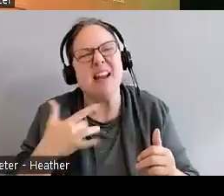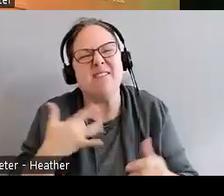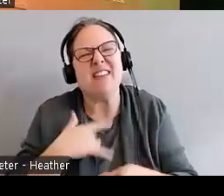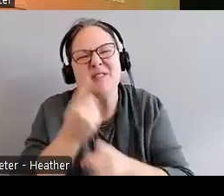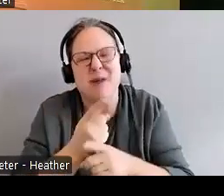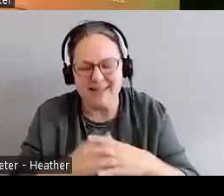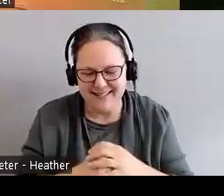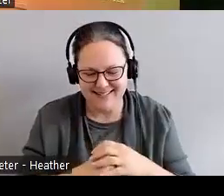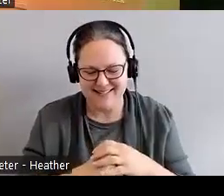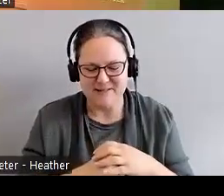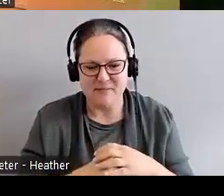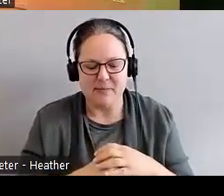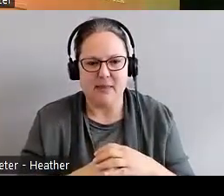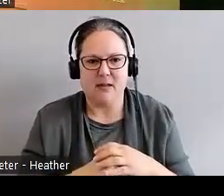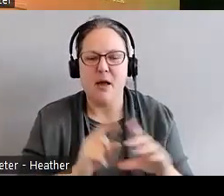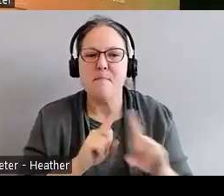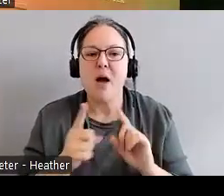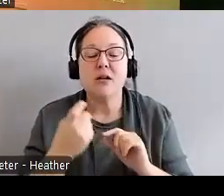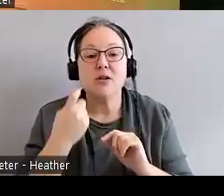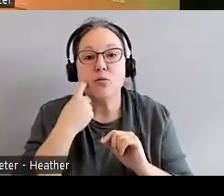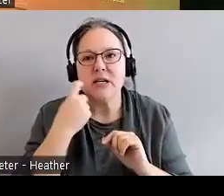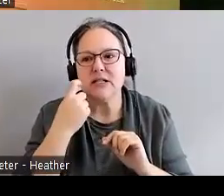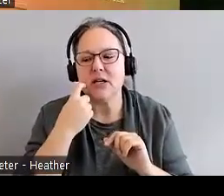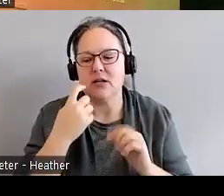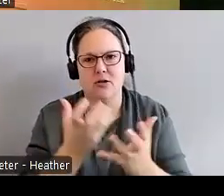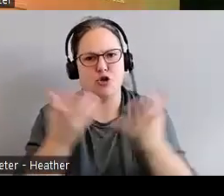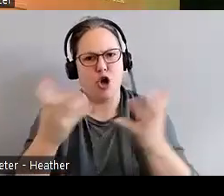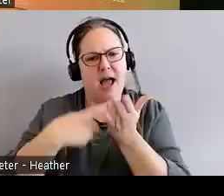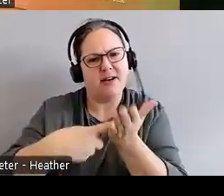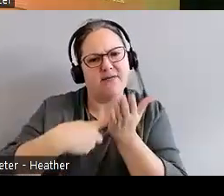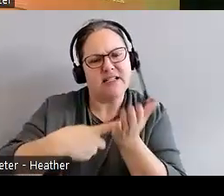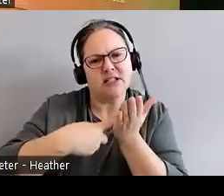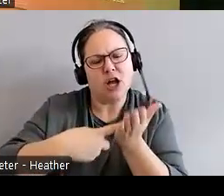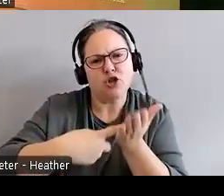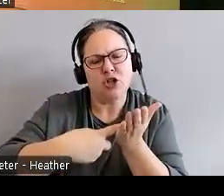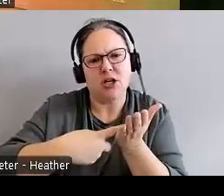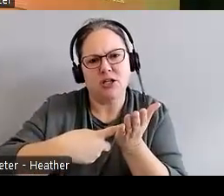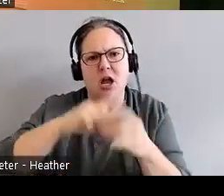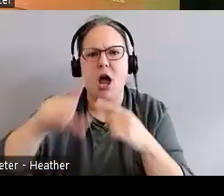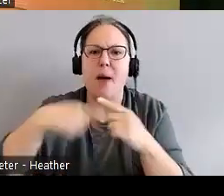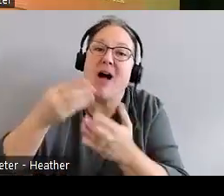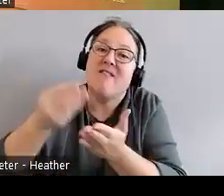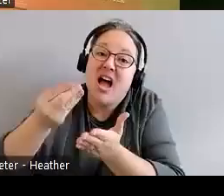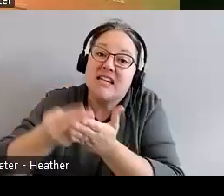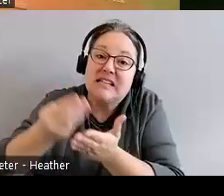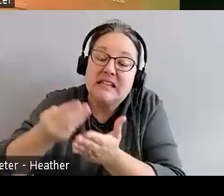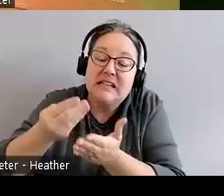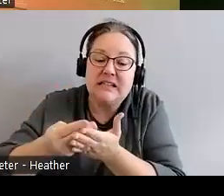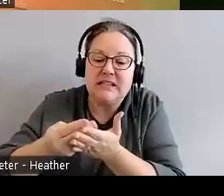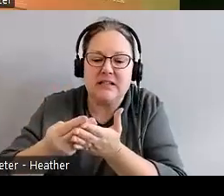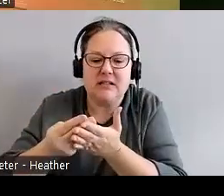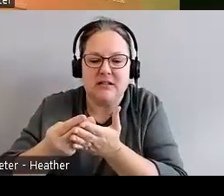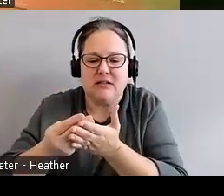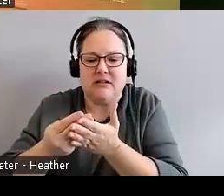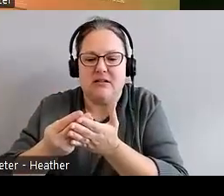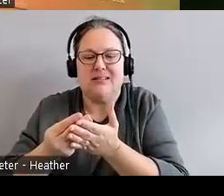know, lately there has been a lot of discussions and talking about fundings and funding crunch and